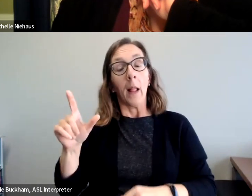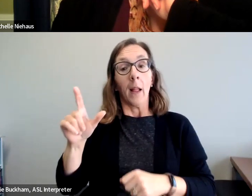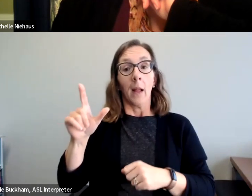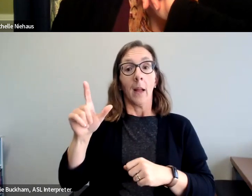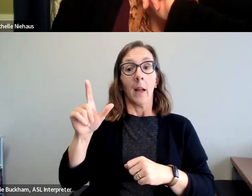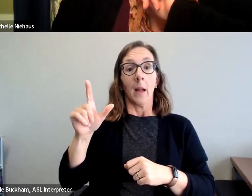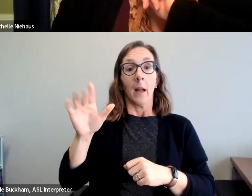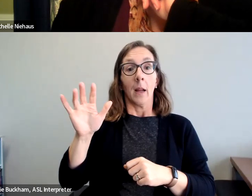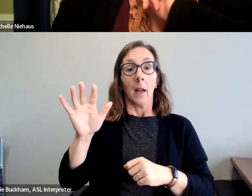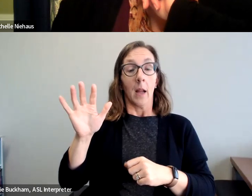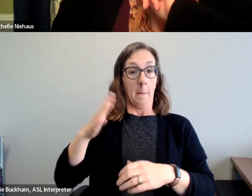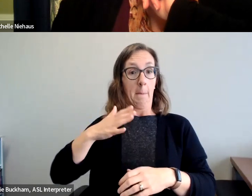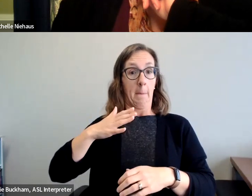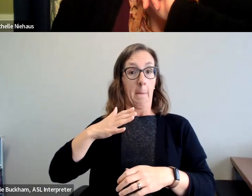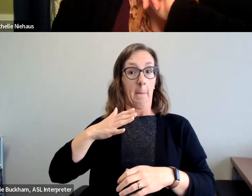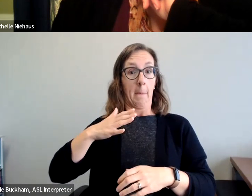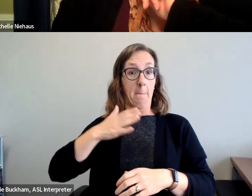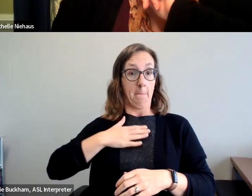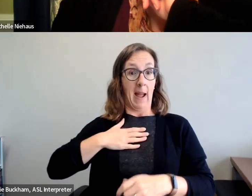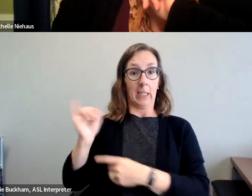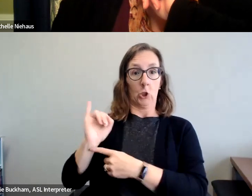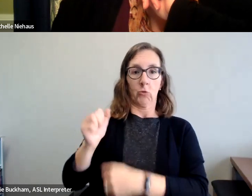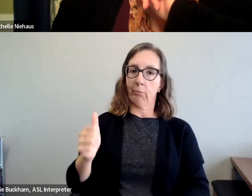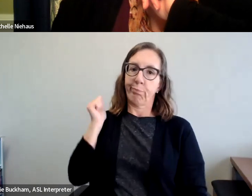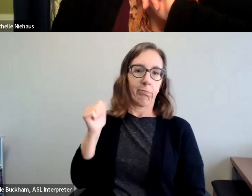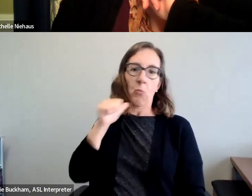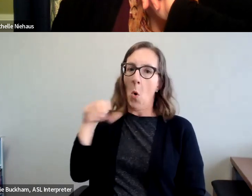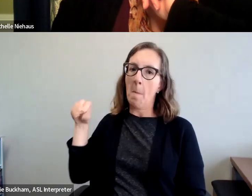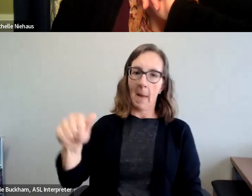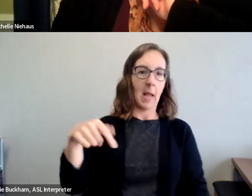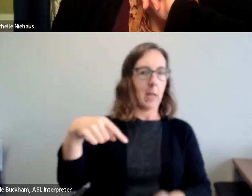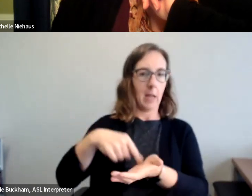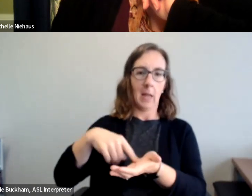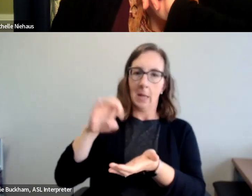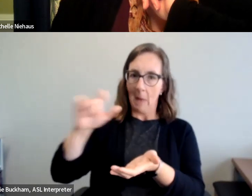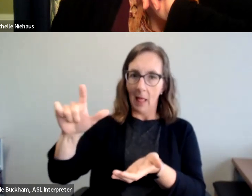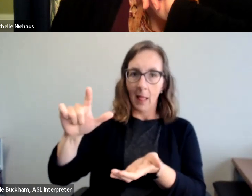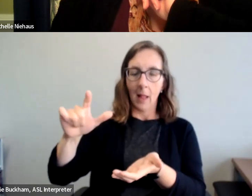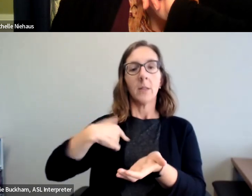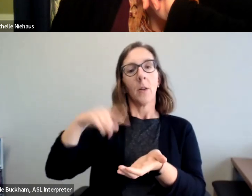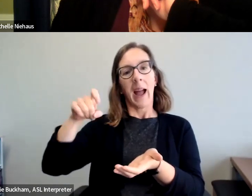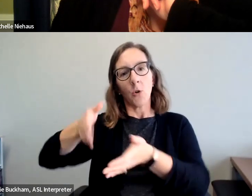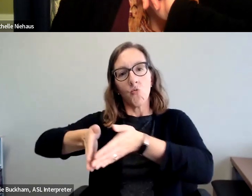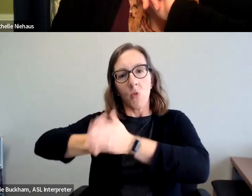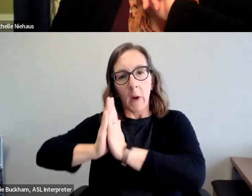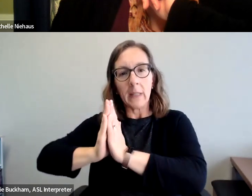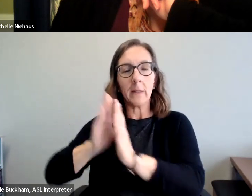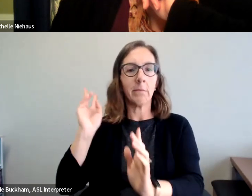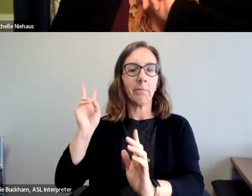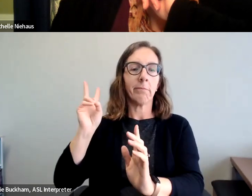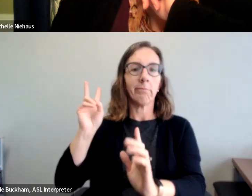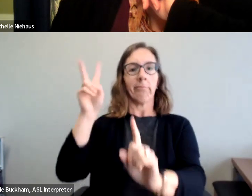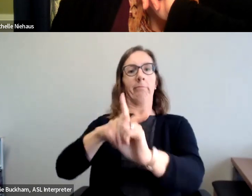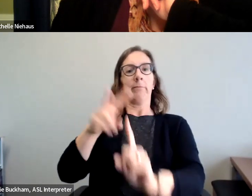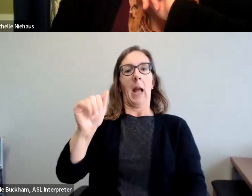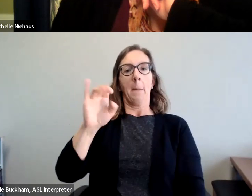particular healthcare would not pay the bill. So I had to request an appeal. And my